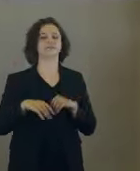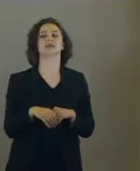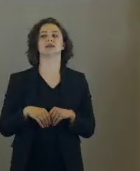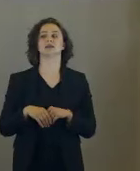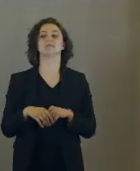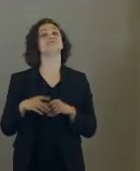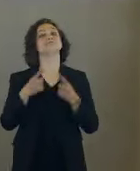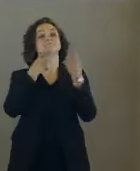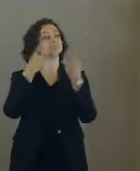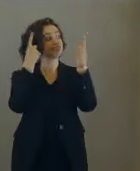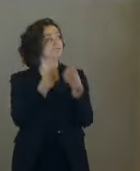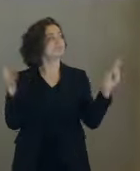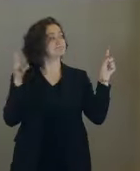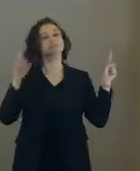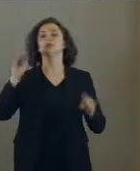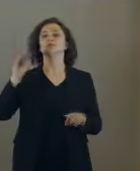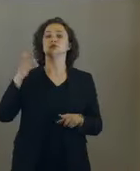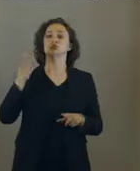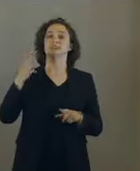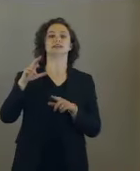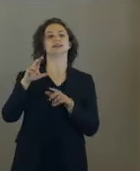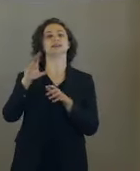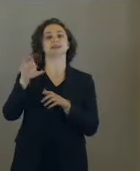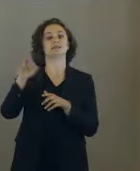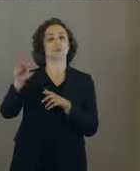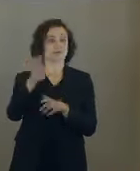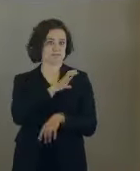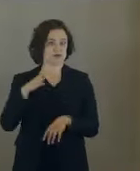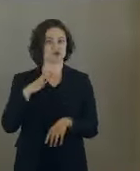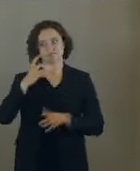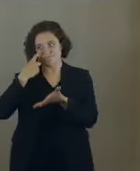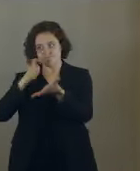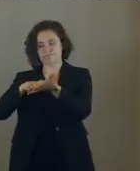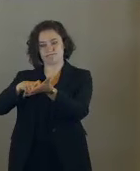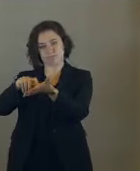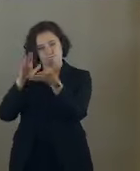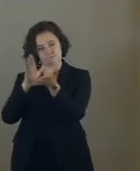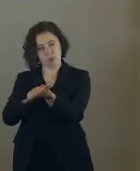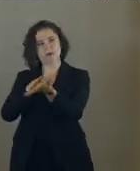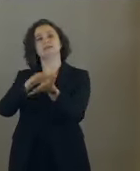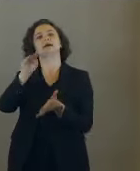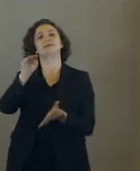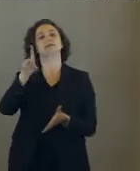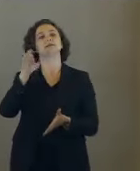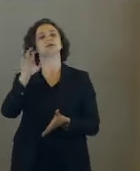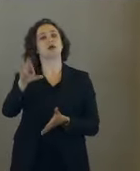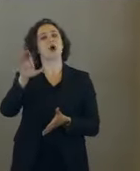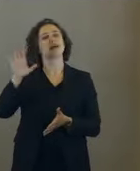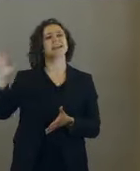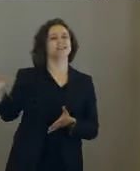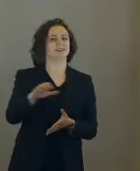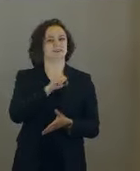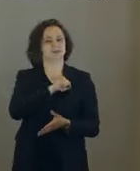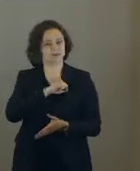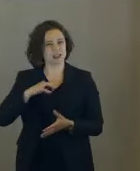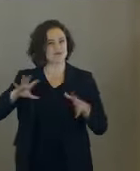therefore be it proclaimed that the Michigan Civil Rights Commission recognizes and applauds the Michigan Department of Civil Rights and its countless staff